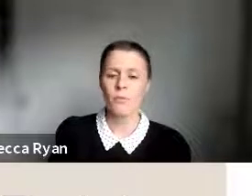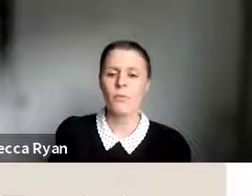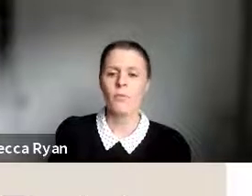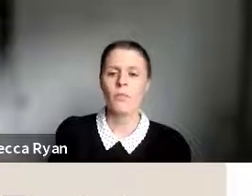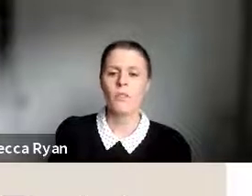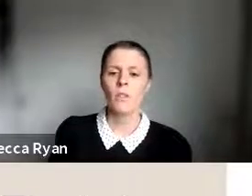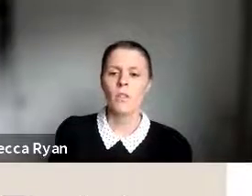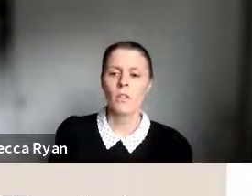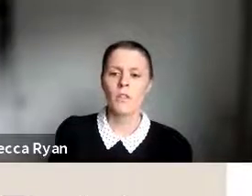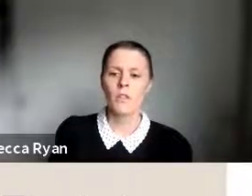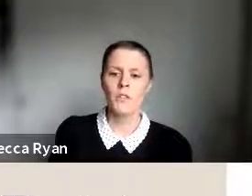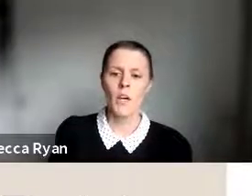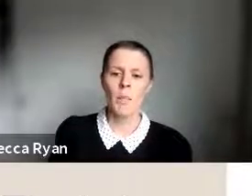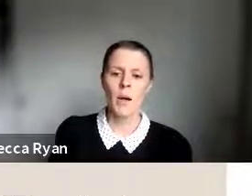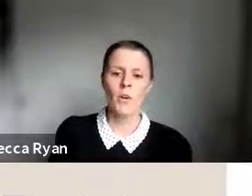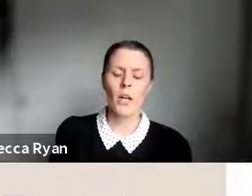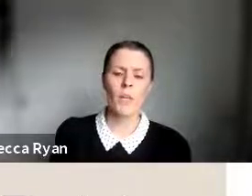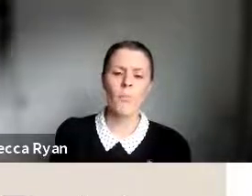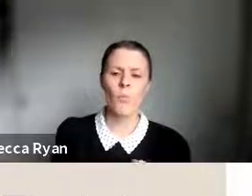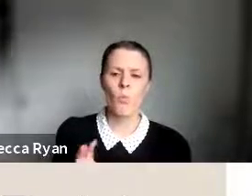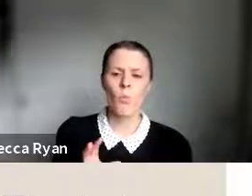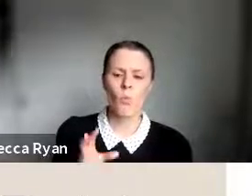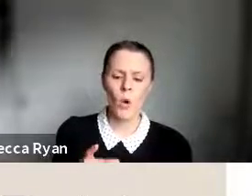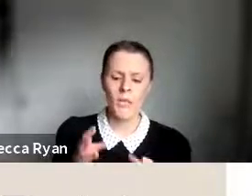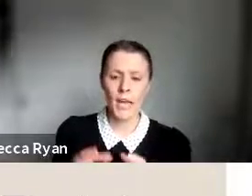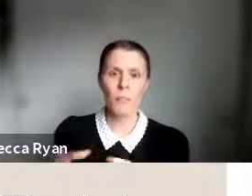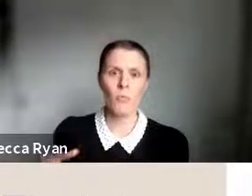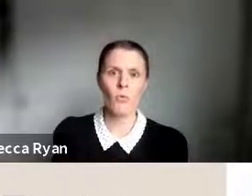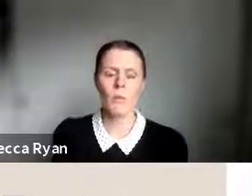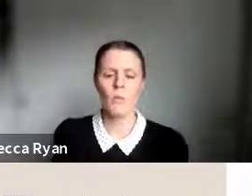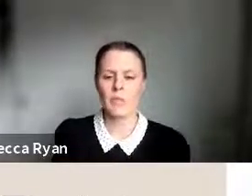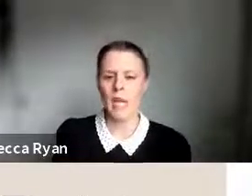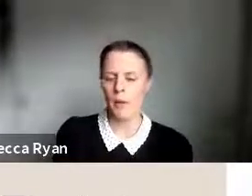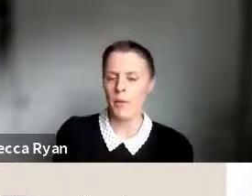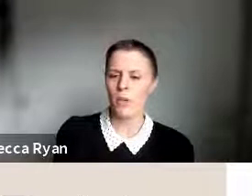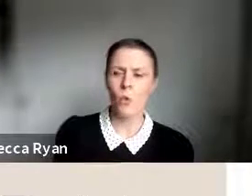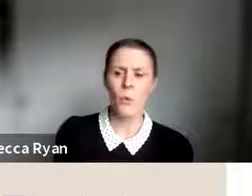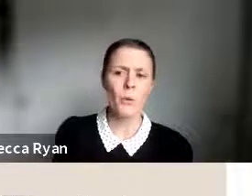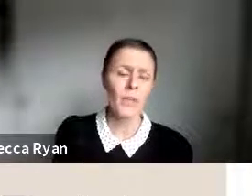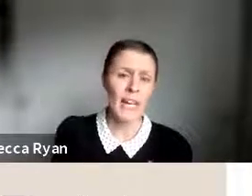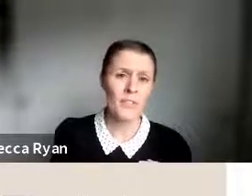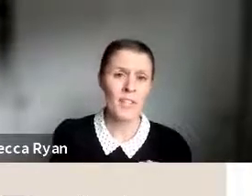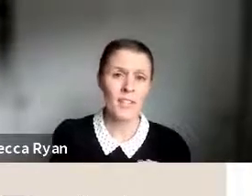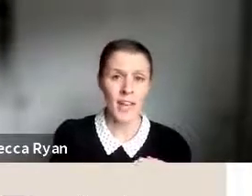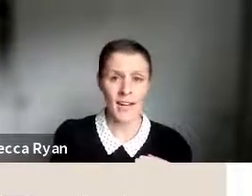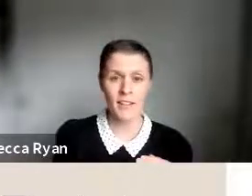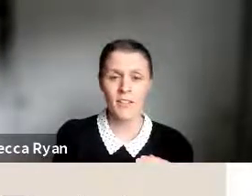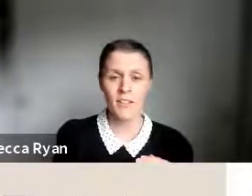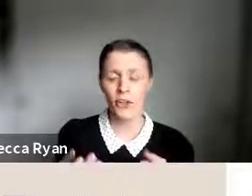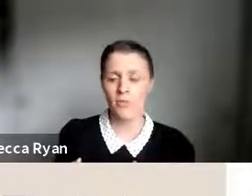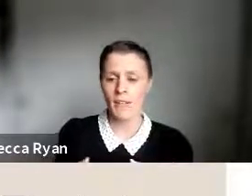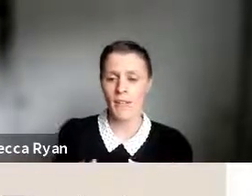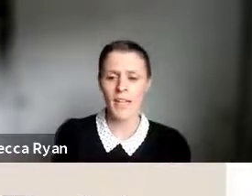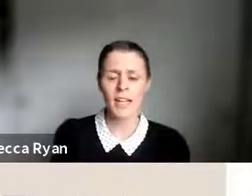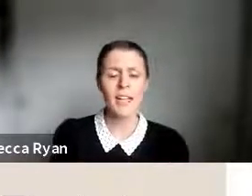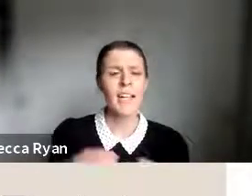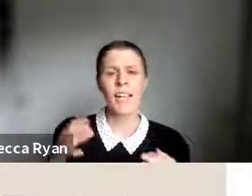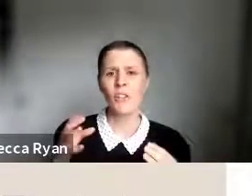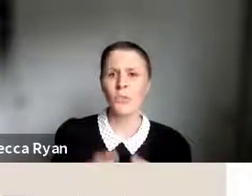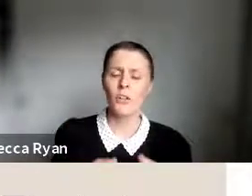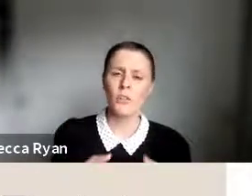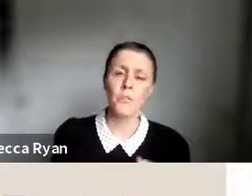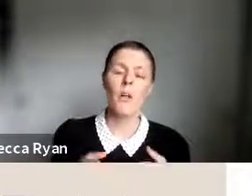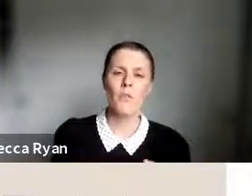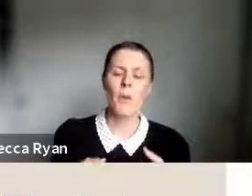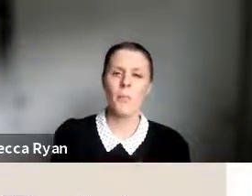birth. So let's talk about what type of women was this happening in? Well, when you only have 6 cases and you're investigating,